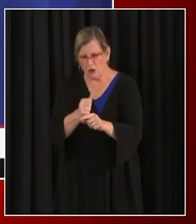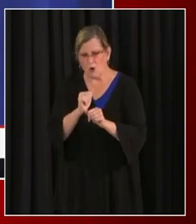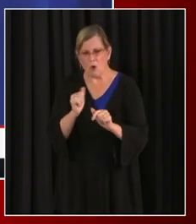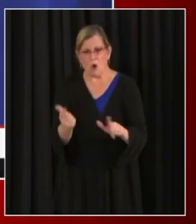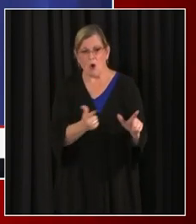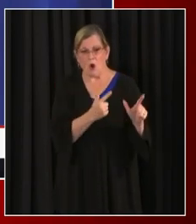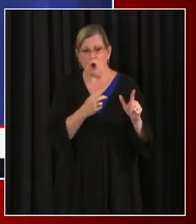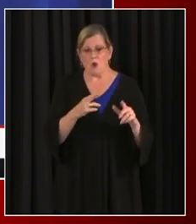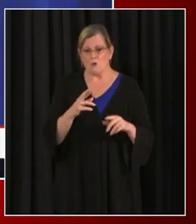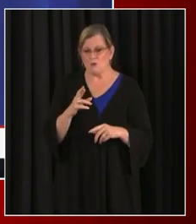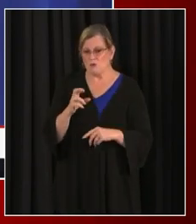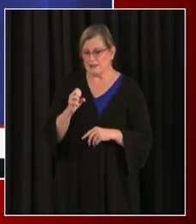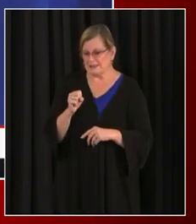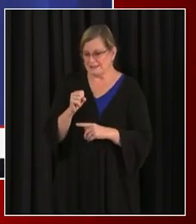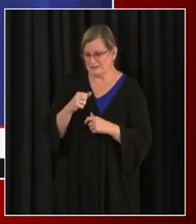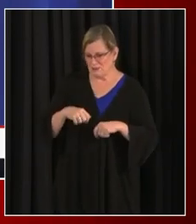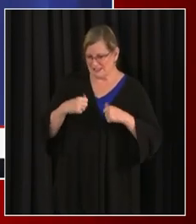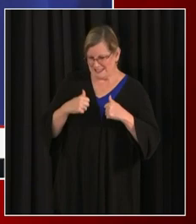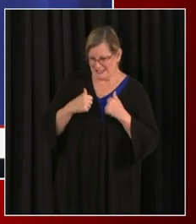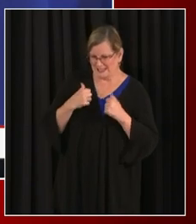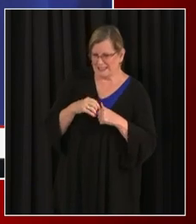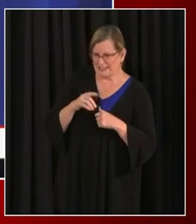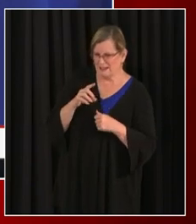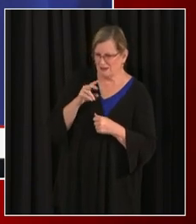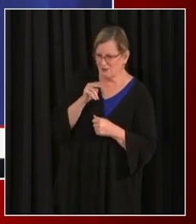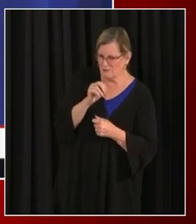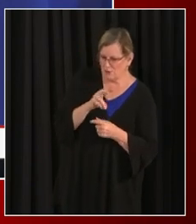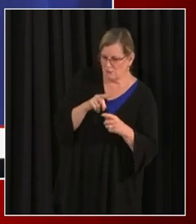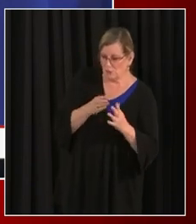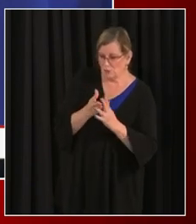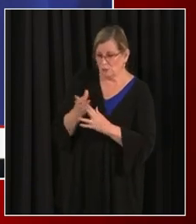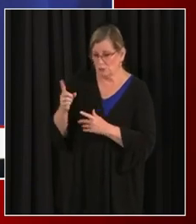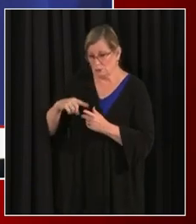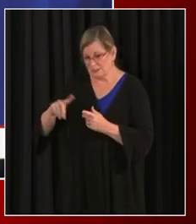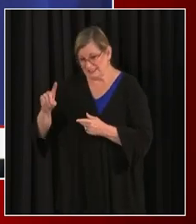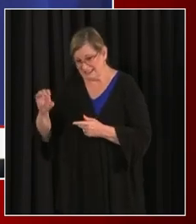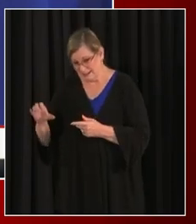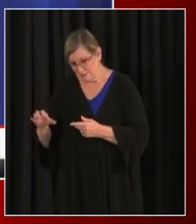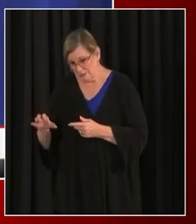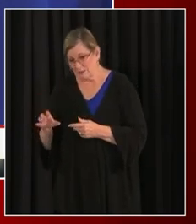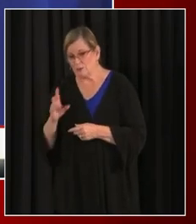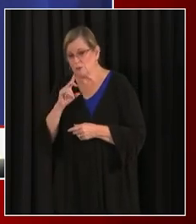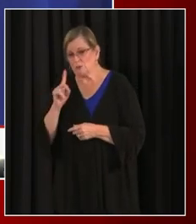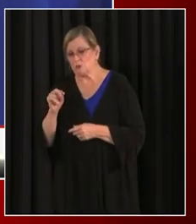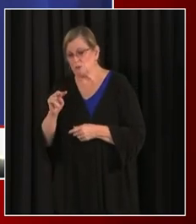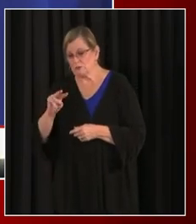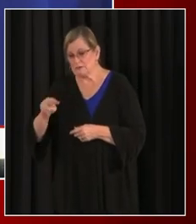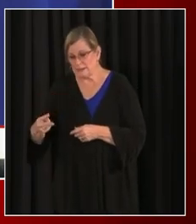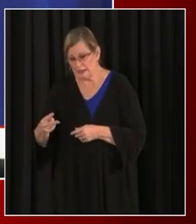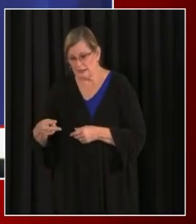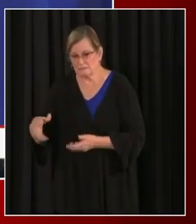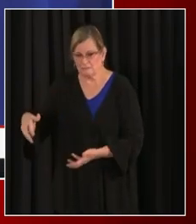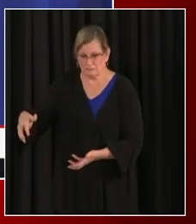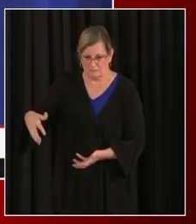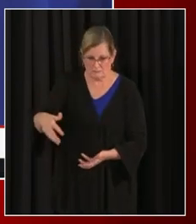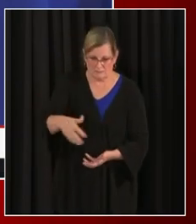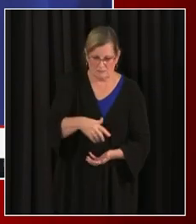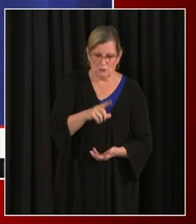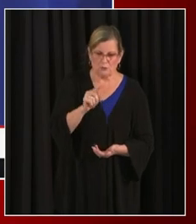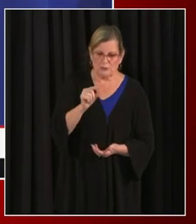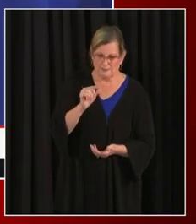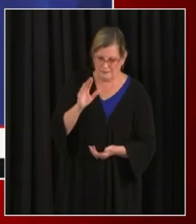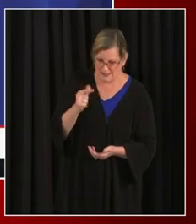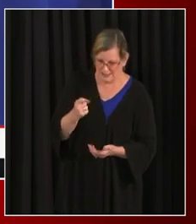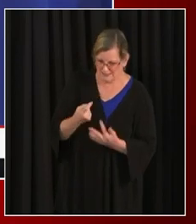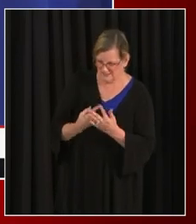throughout the month of November and into December, and then there's a week break, and then we do the second pass on collections, and we're going to hand out 20 bags in the very beginning of that